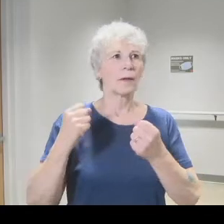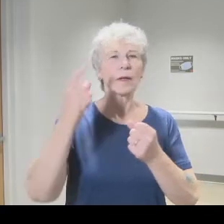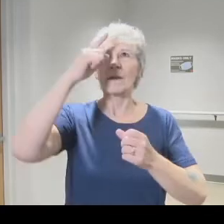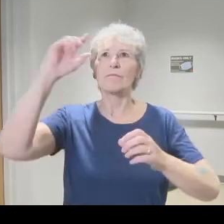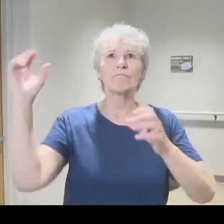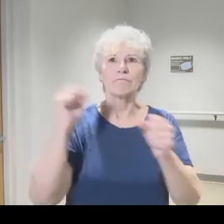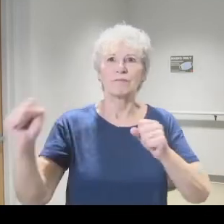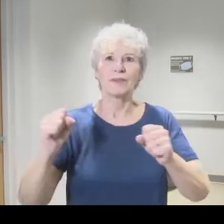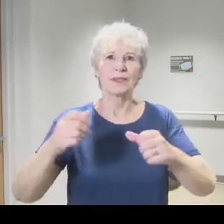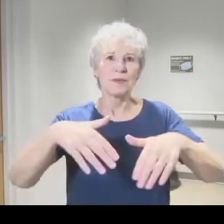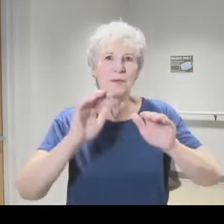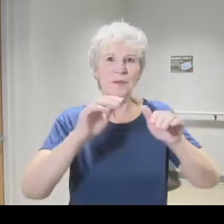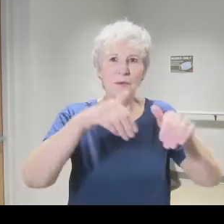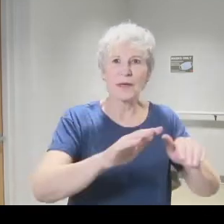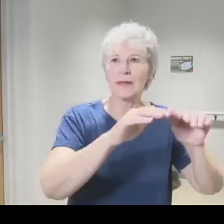crashing waves.